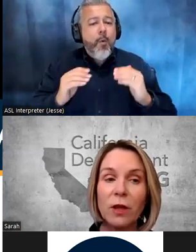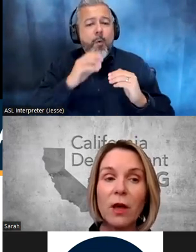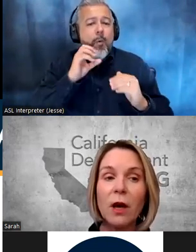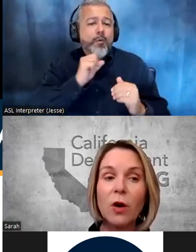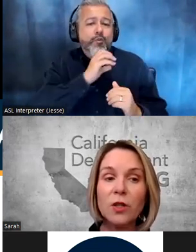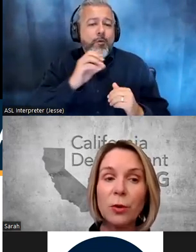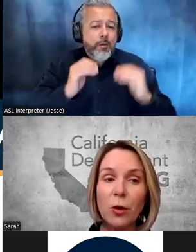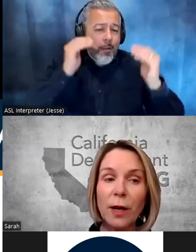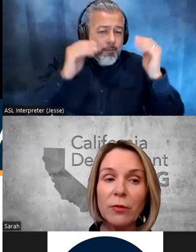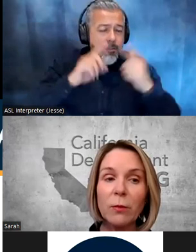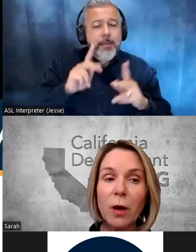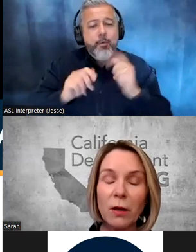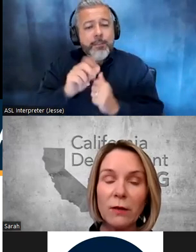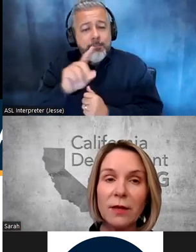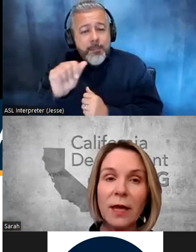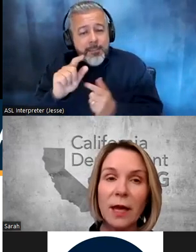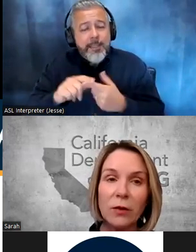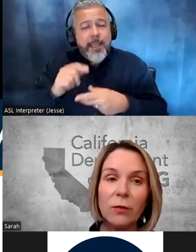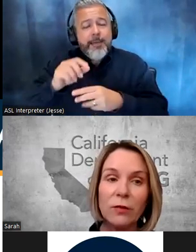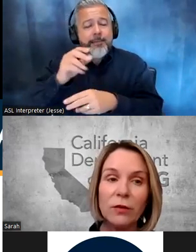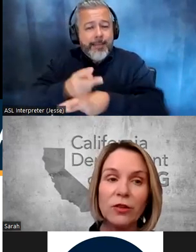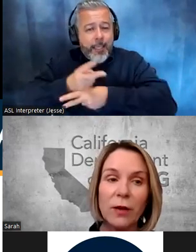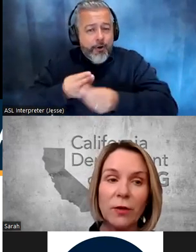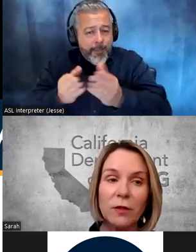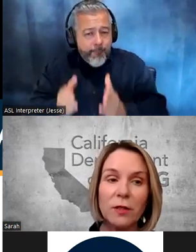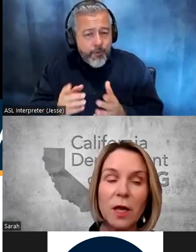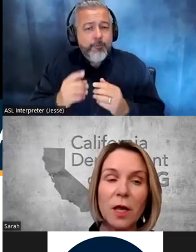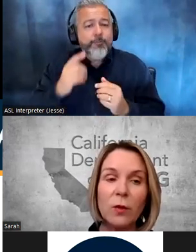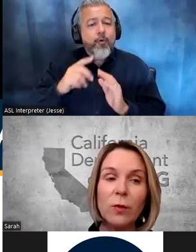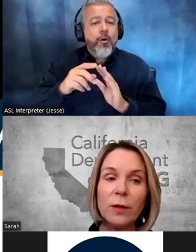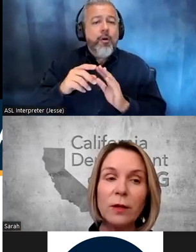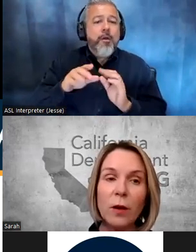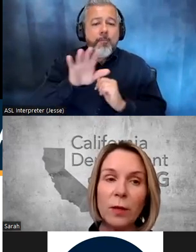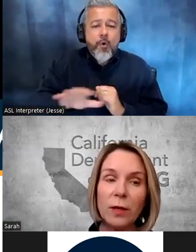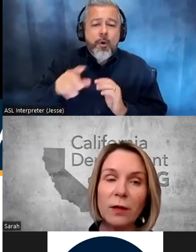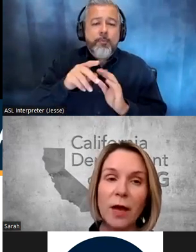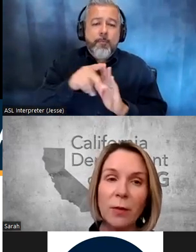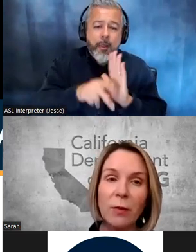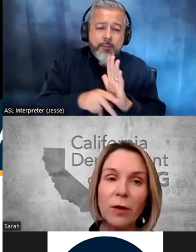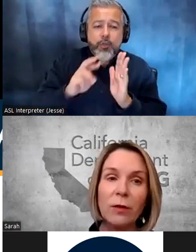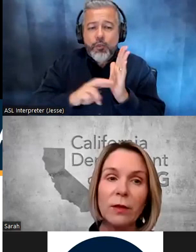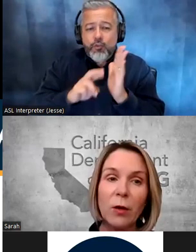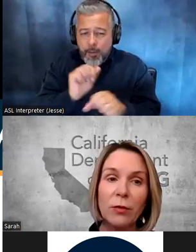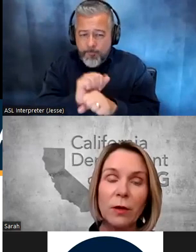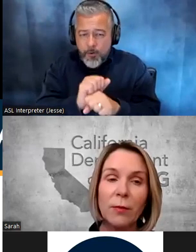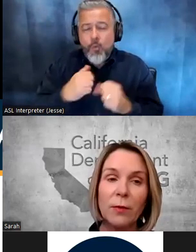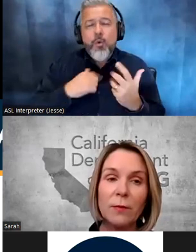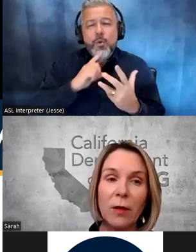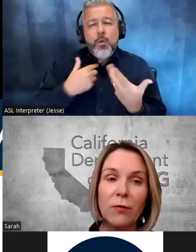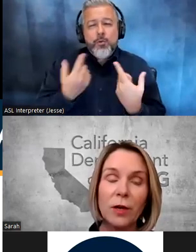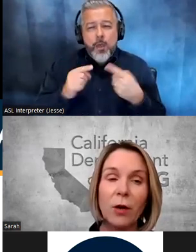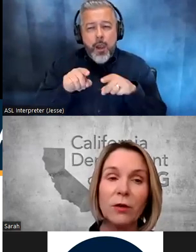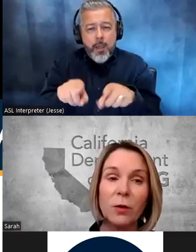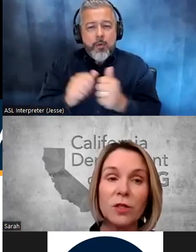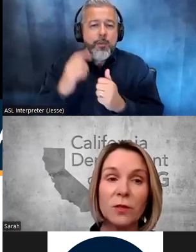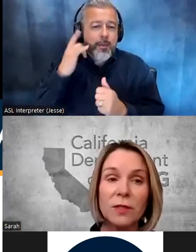caregivers across programs, policy, and research efforts. We really want to be in alignment with the